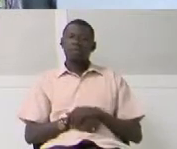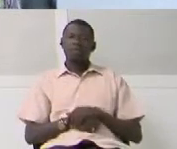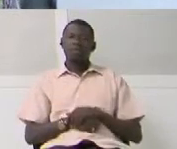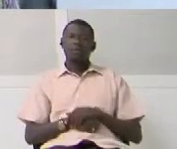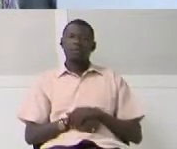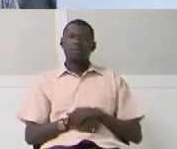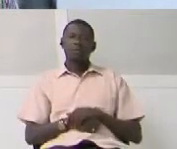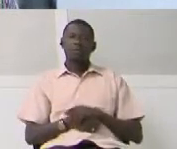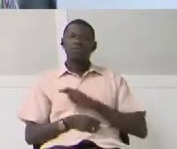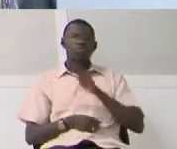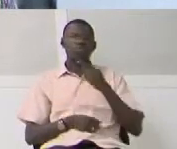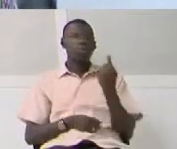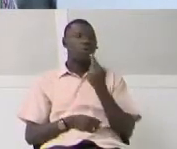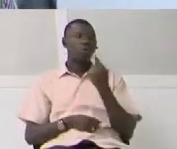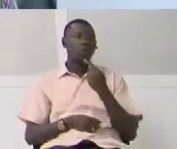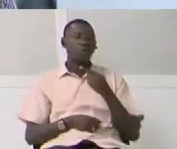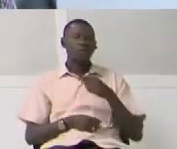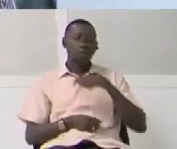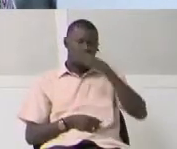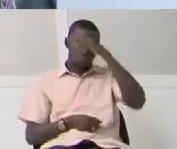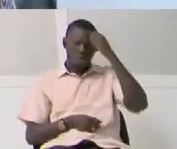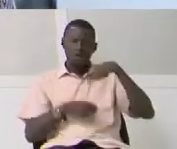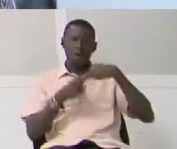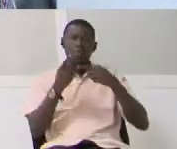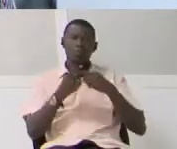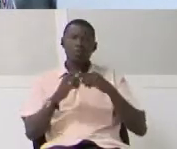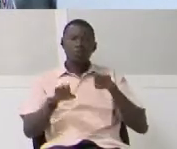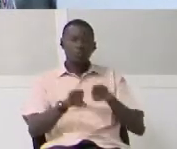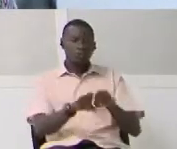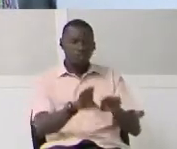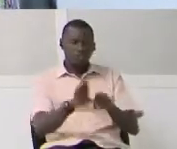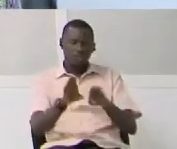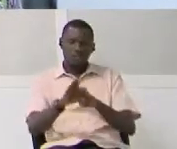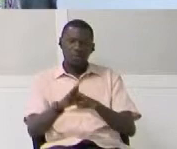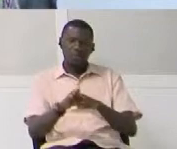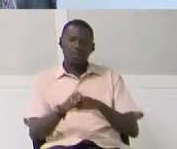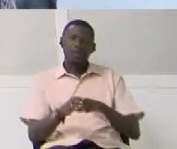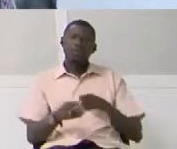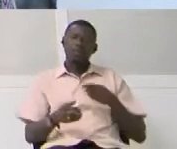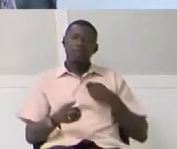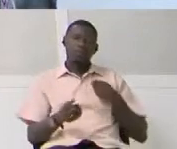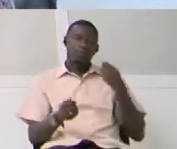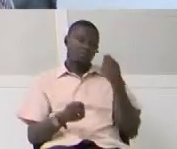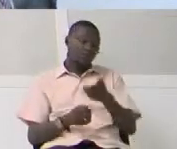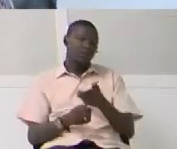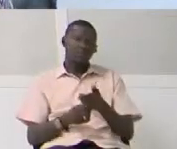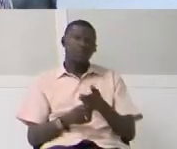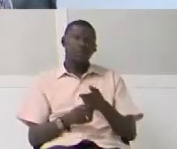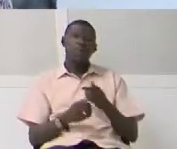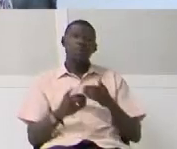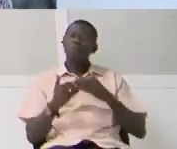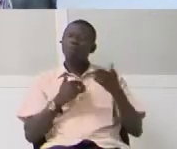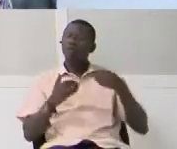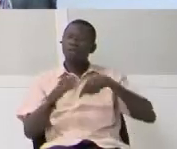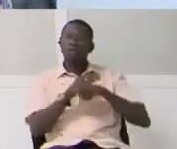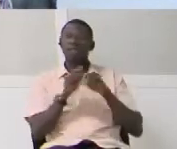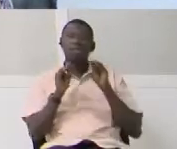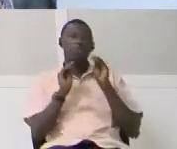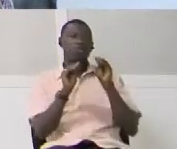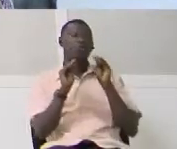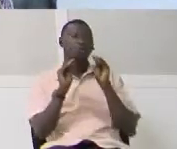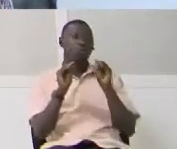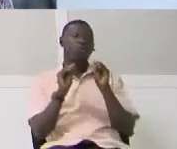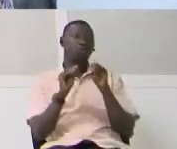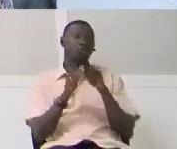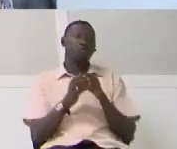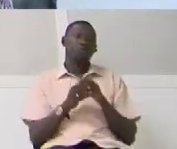because it's not just to work on the slabs invest na ci education I invested on education